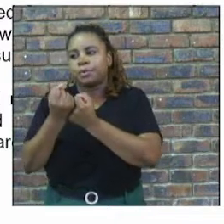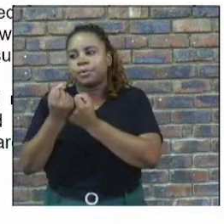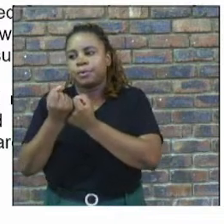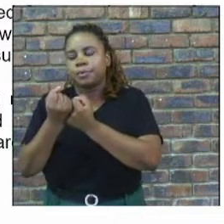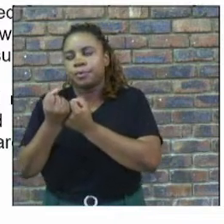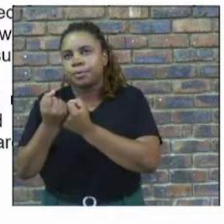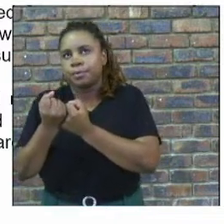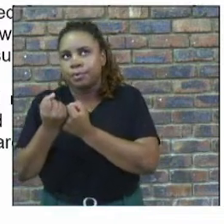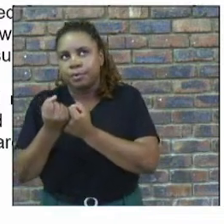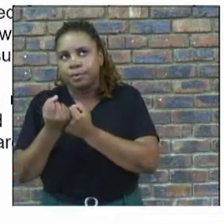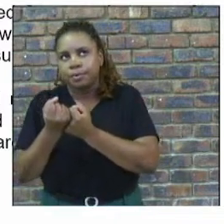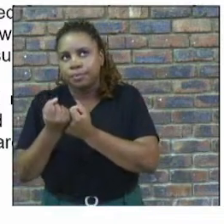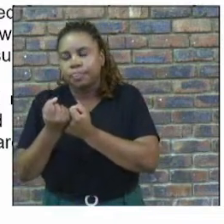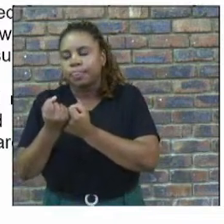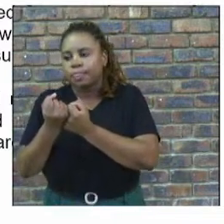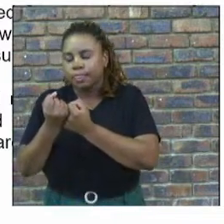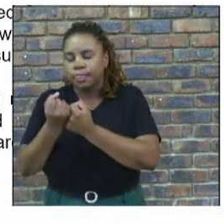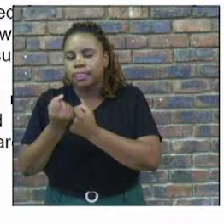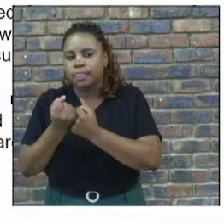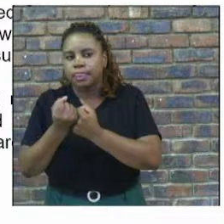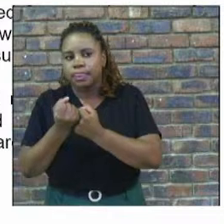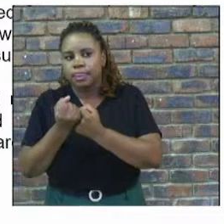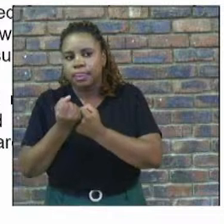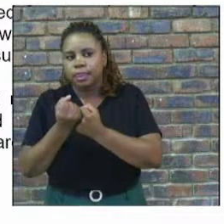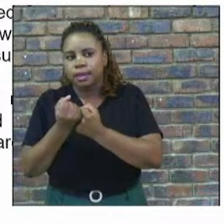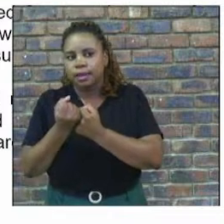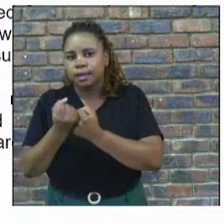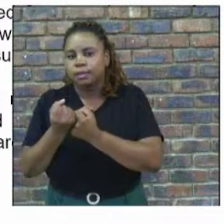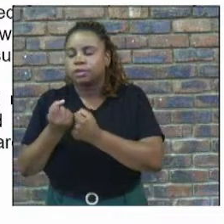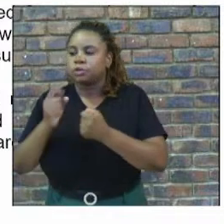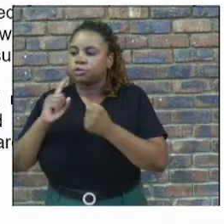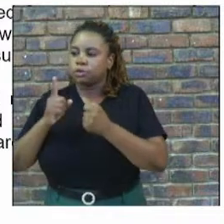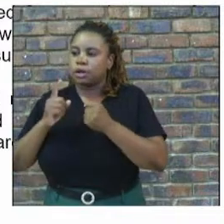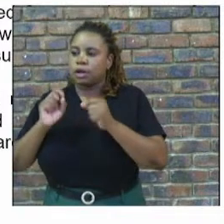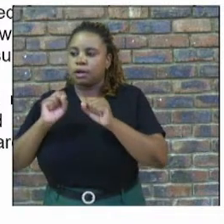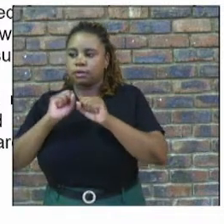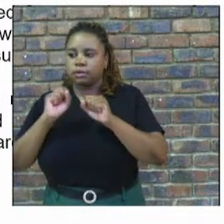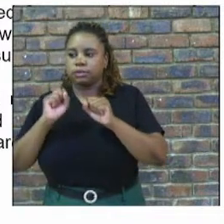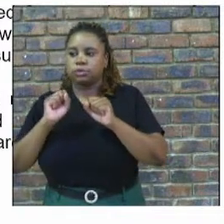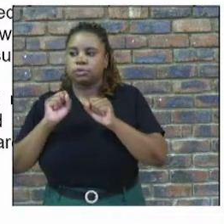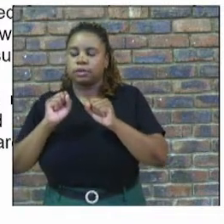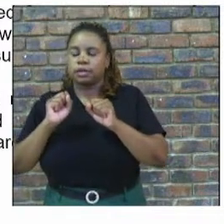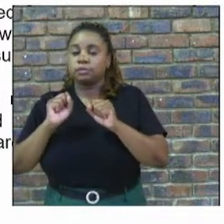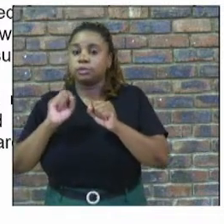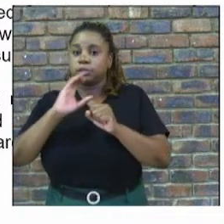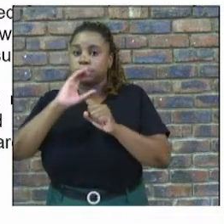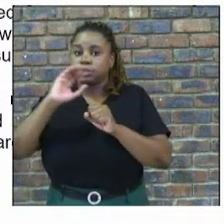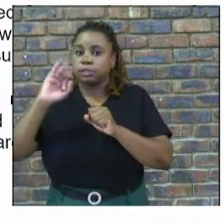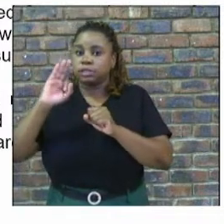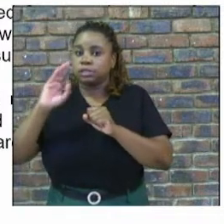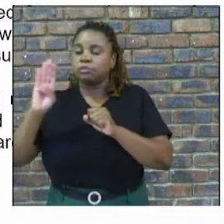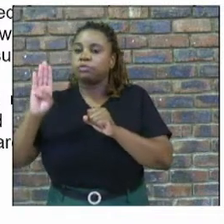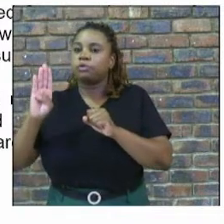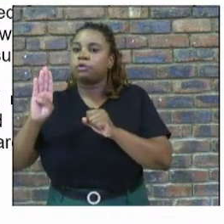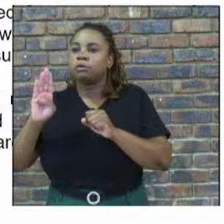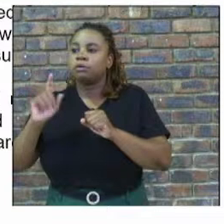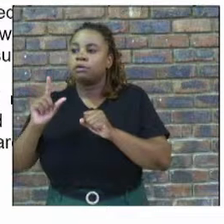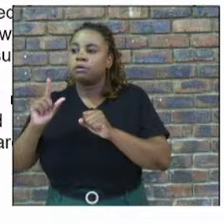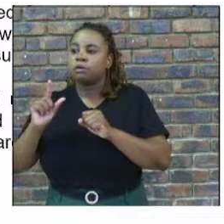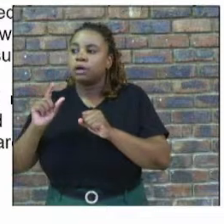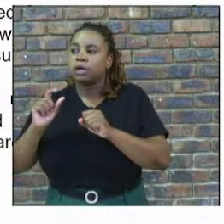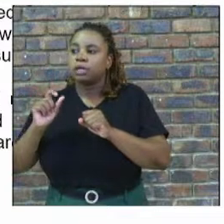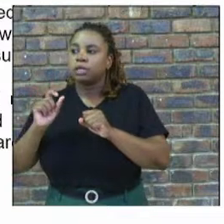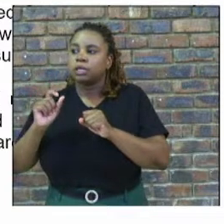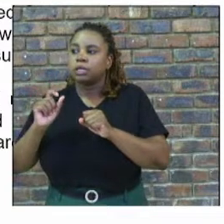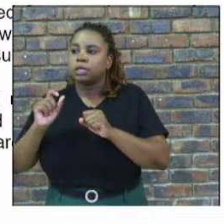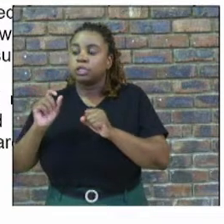I'll just highlight the purpose of what SIDFA will do. The purpose of SIDFA will be to ensure that the small